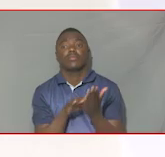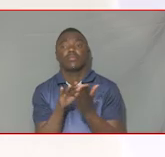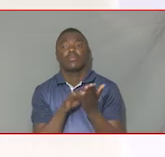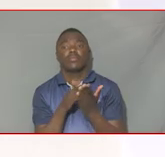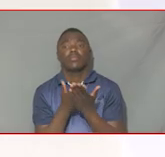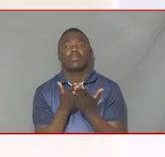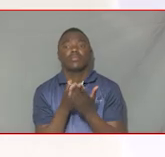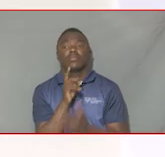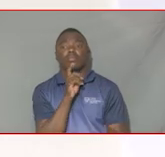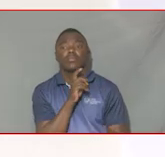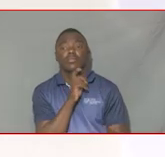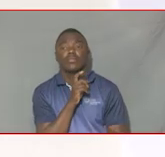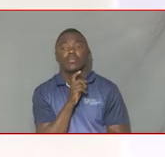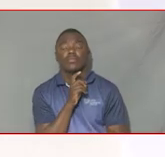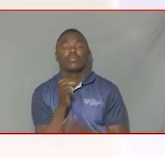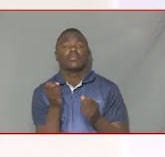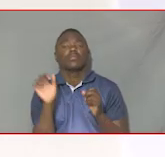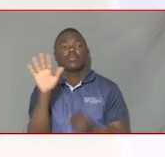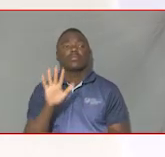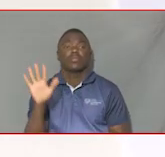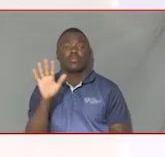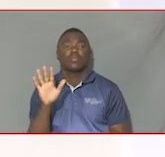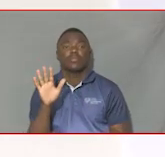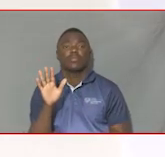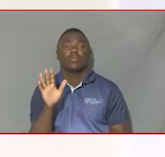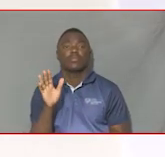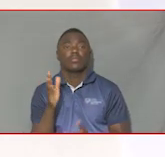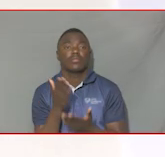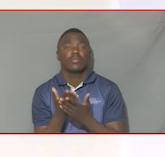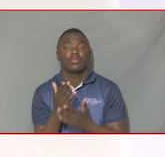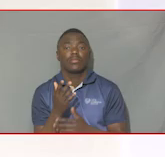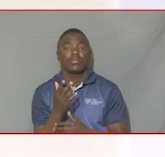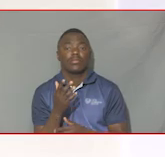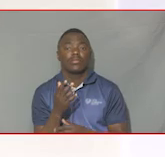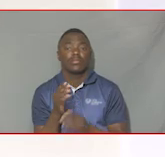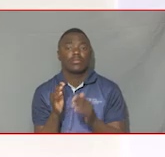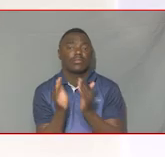to work out the average, or you could use the sum of the scores divided by the number of